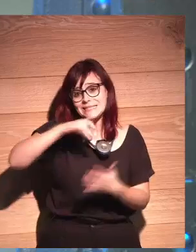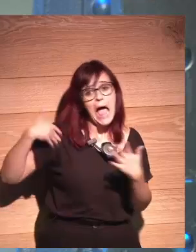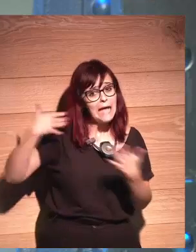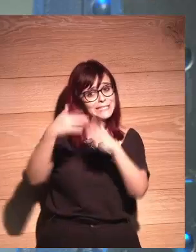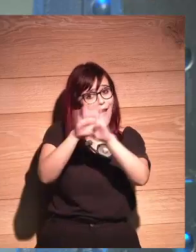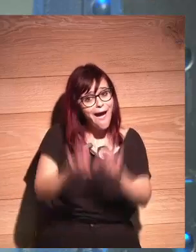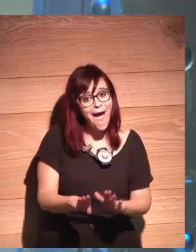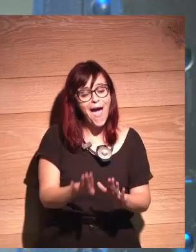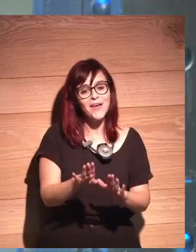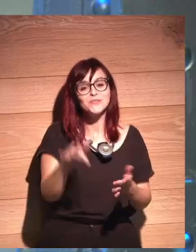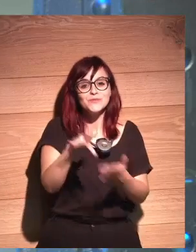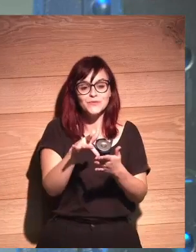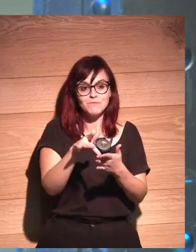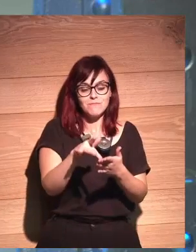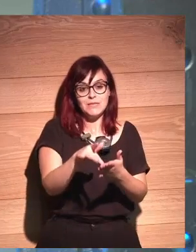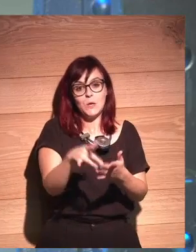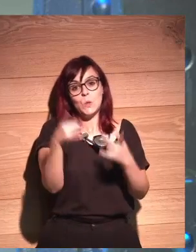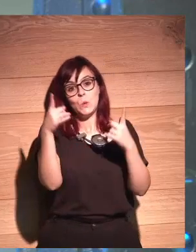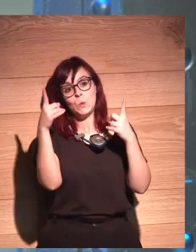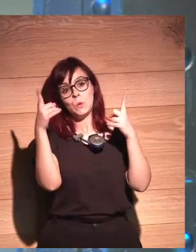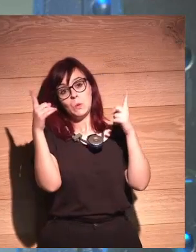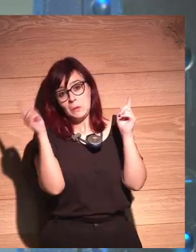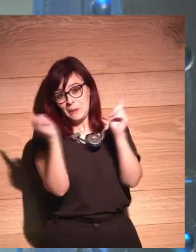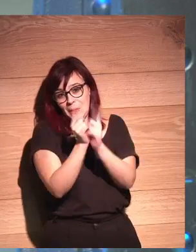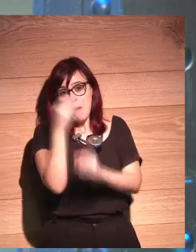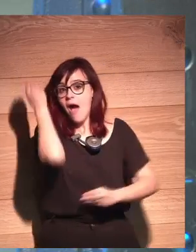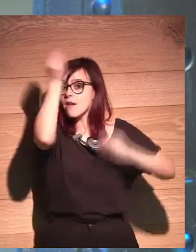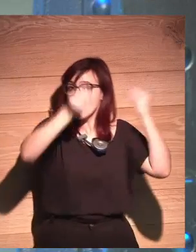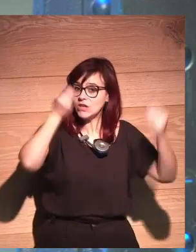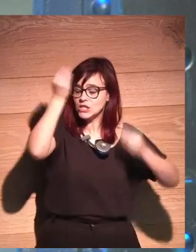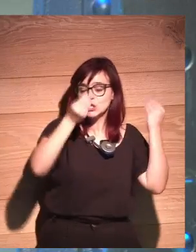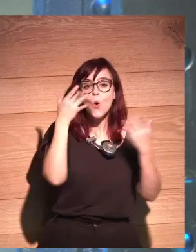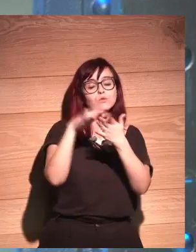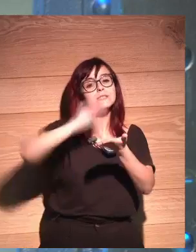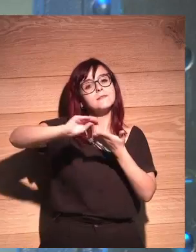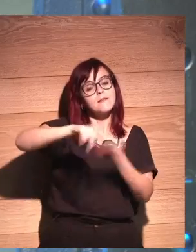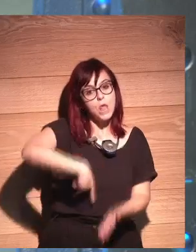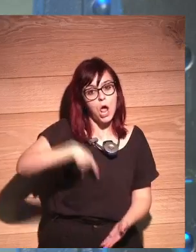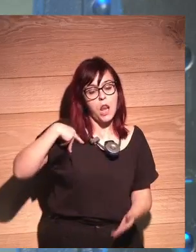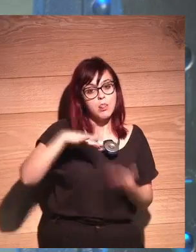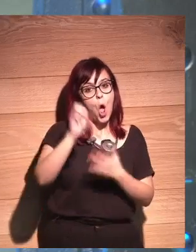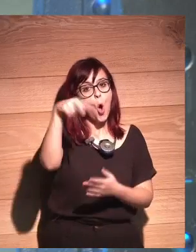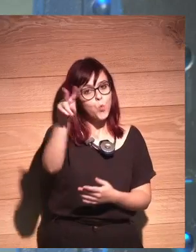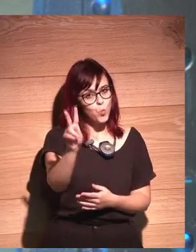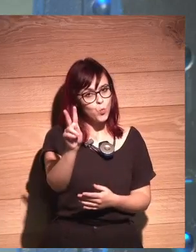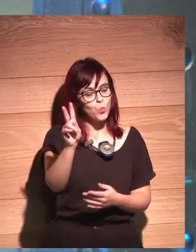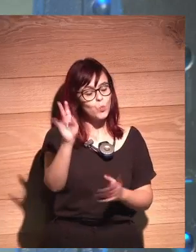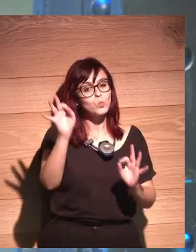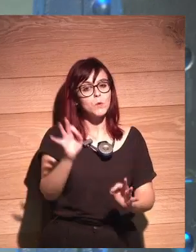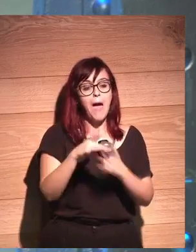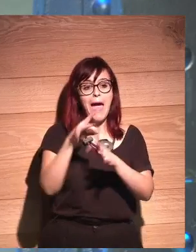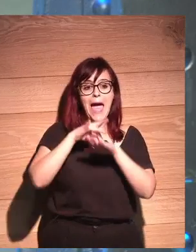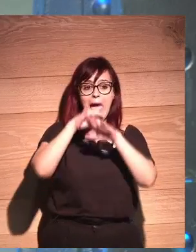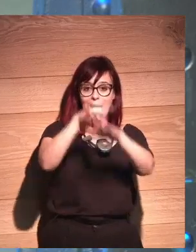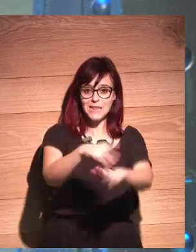by thanking you, all of you who are here until the end, with a reflection done by the General Secretary